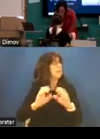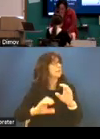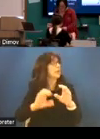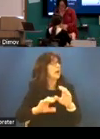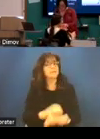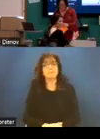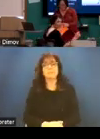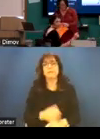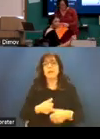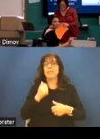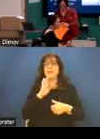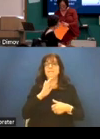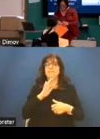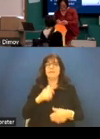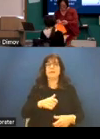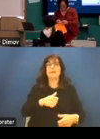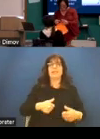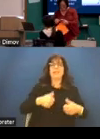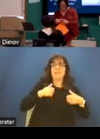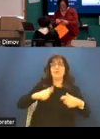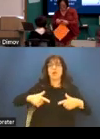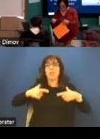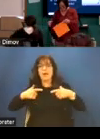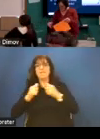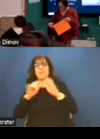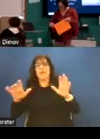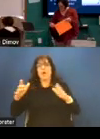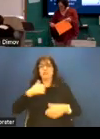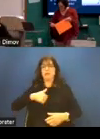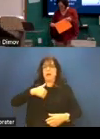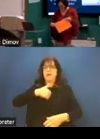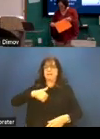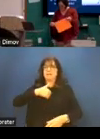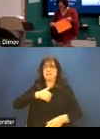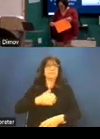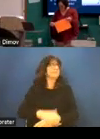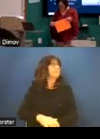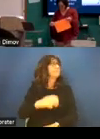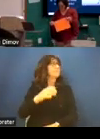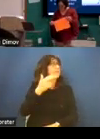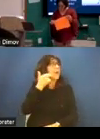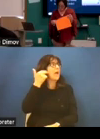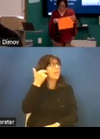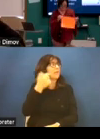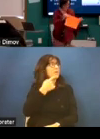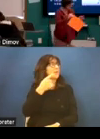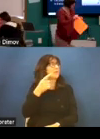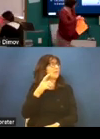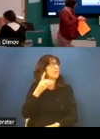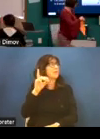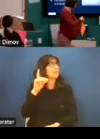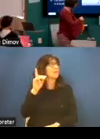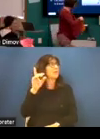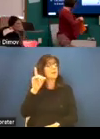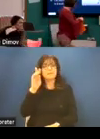regrets. Oh, Jamie, you went one over. Heather did dive, ambition,